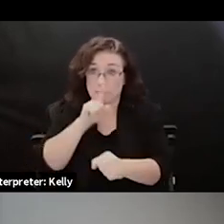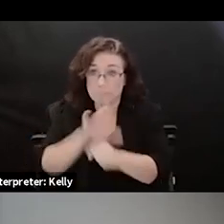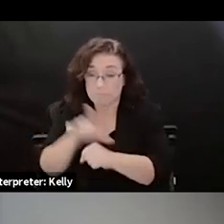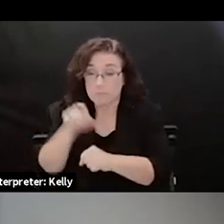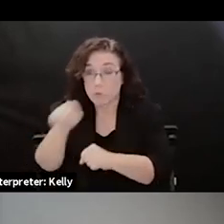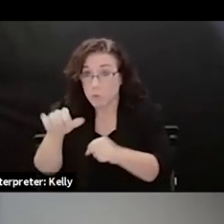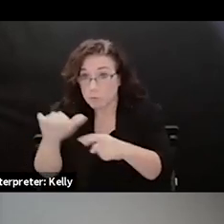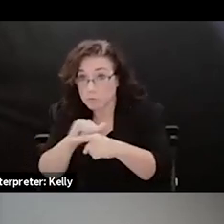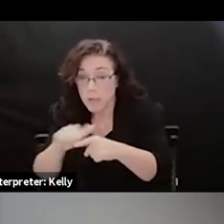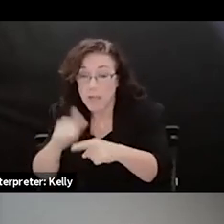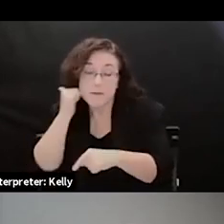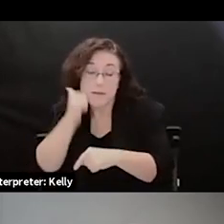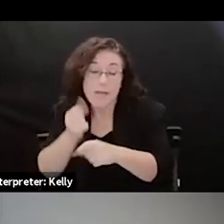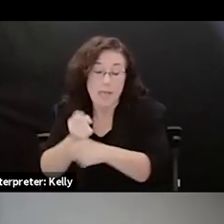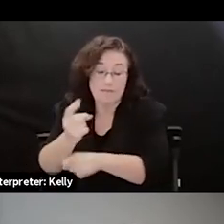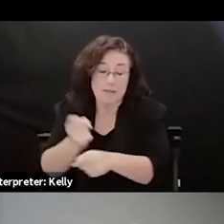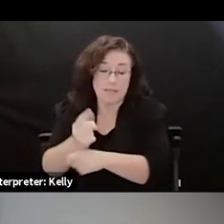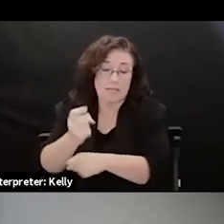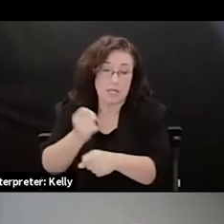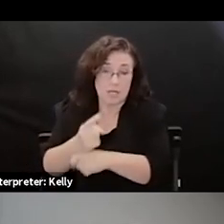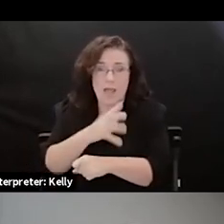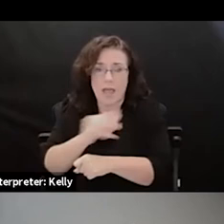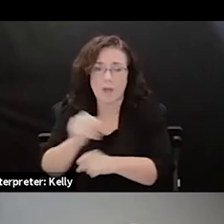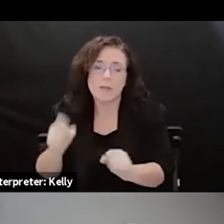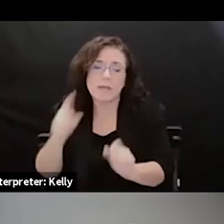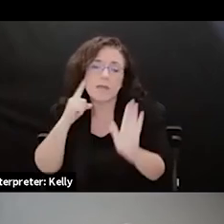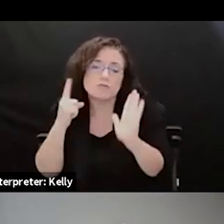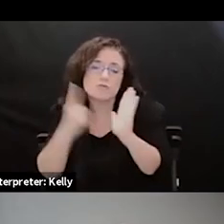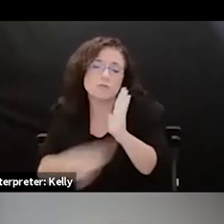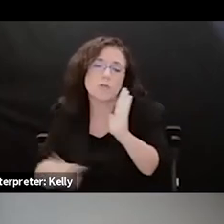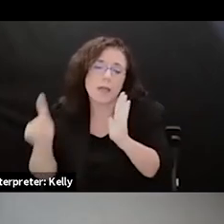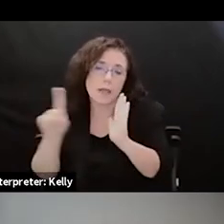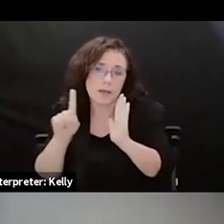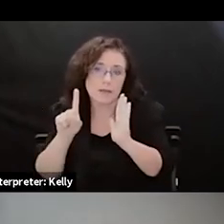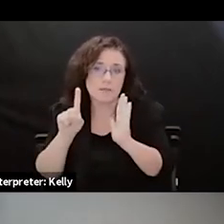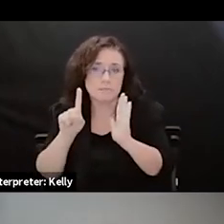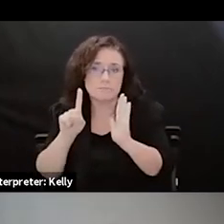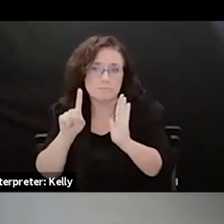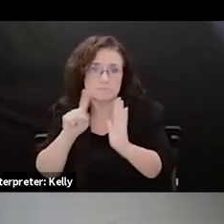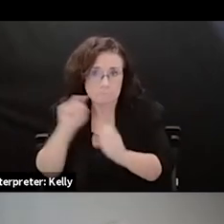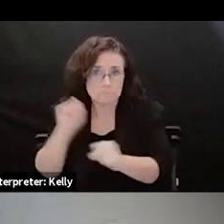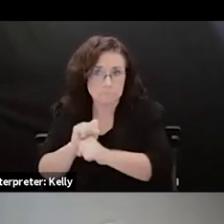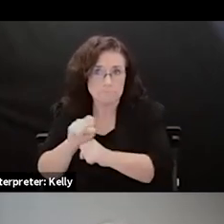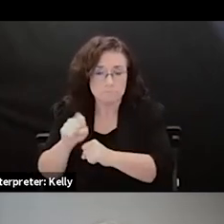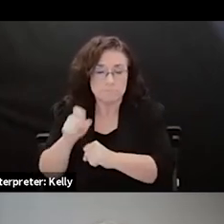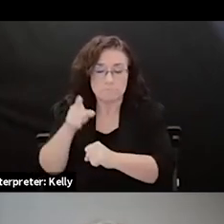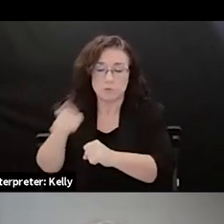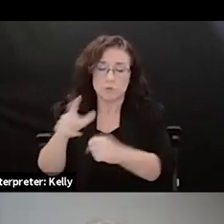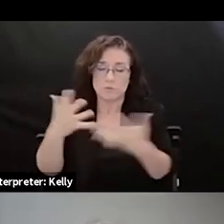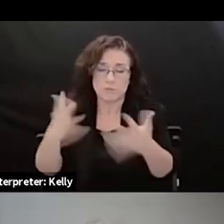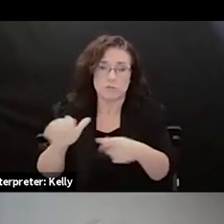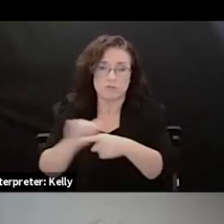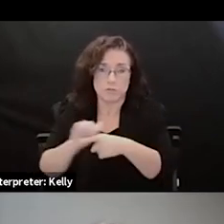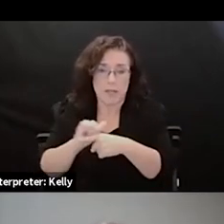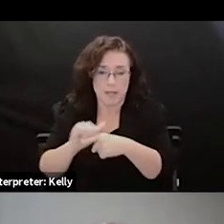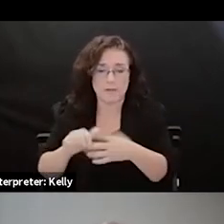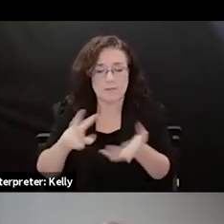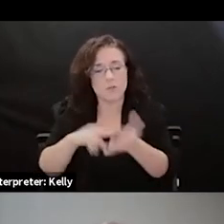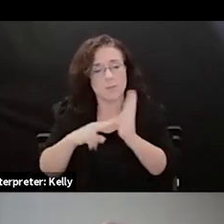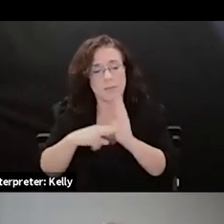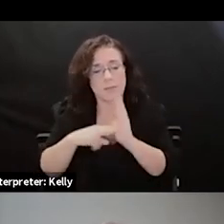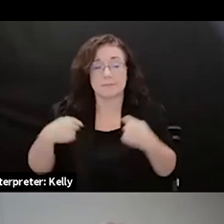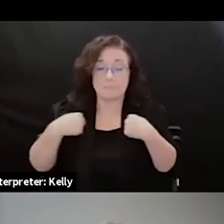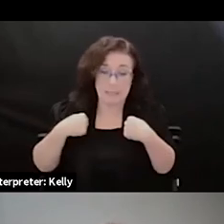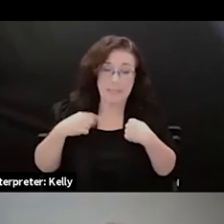checking of their work and so i like to let the board know that we will meg and i will get together to